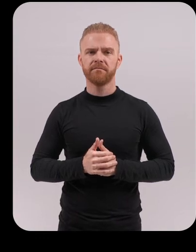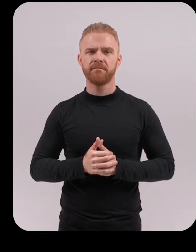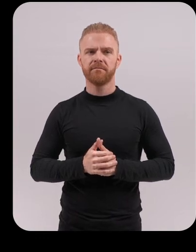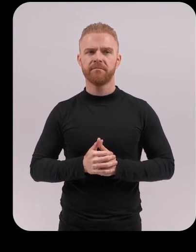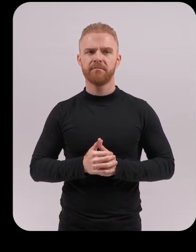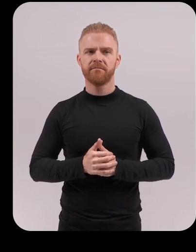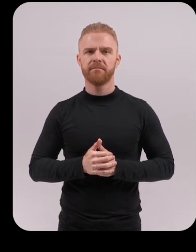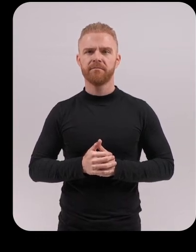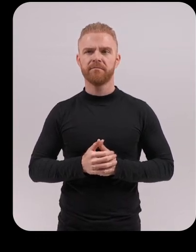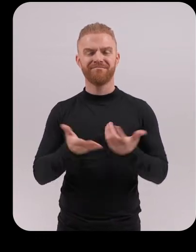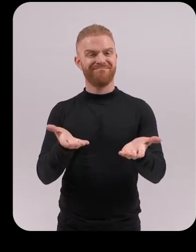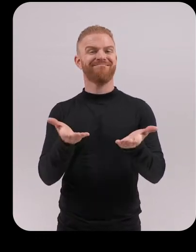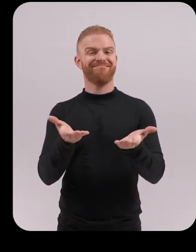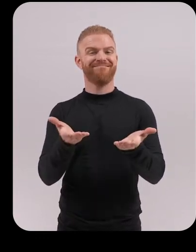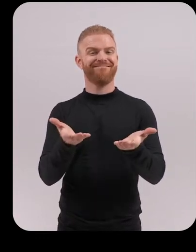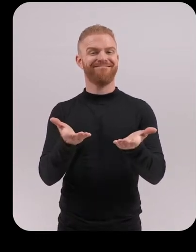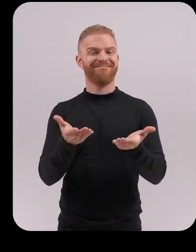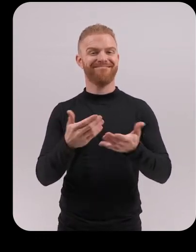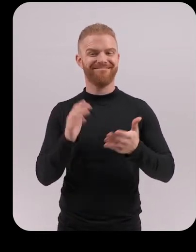And there we go.